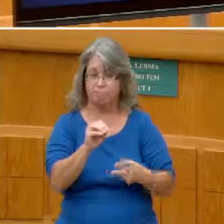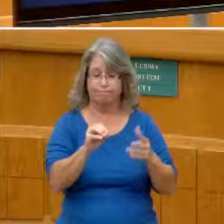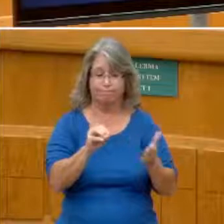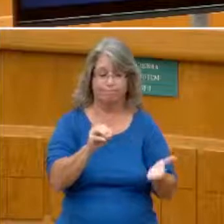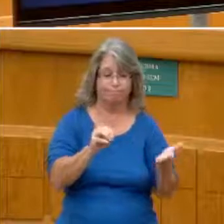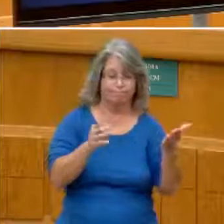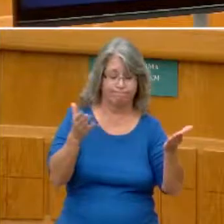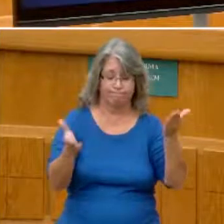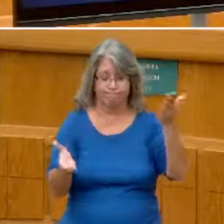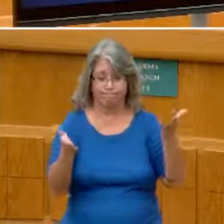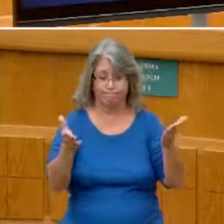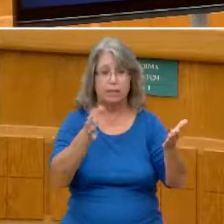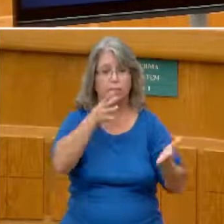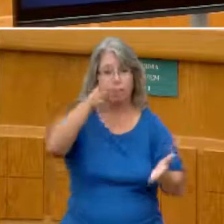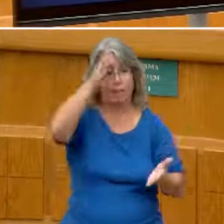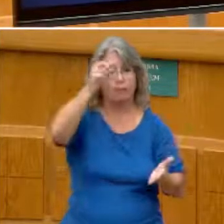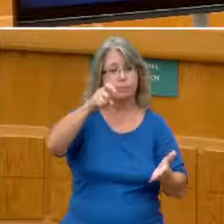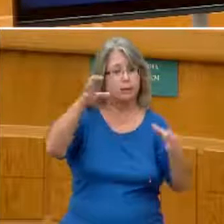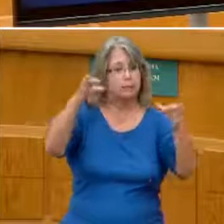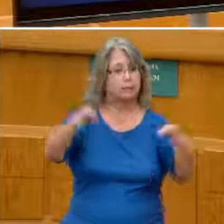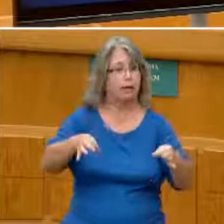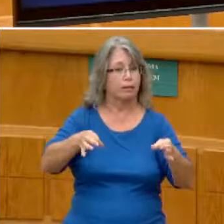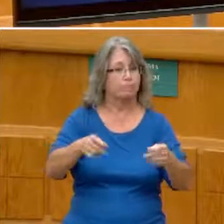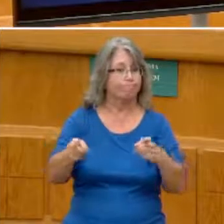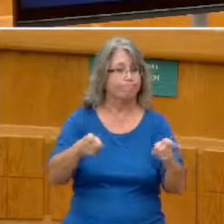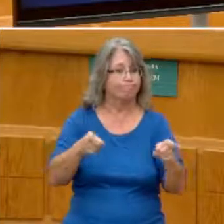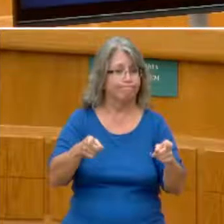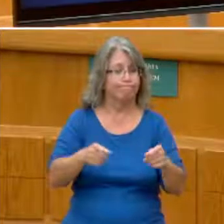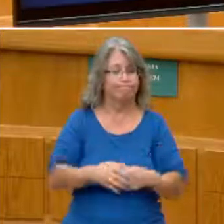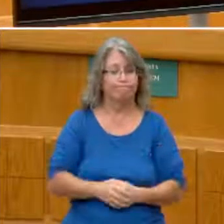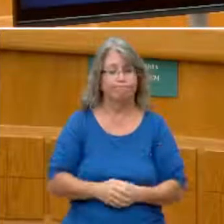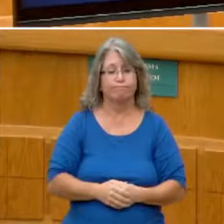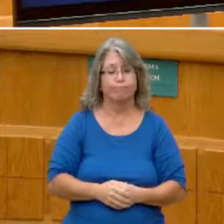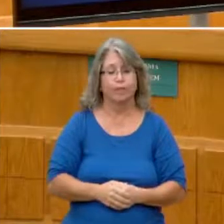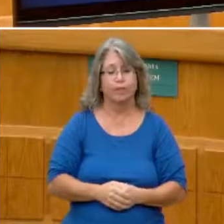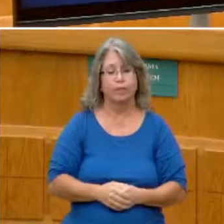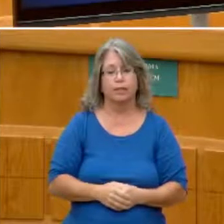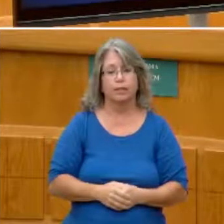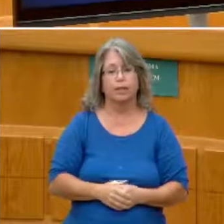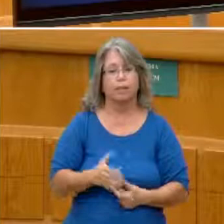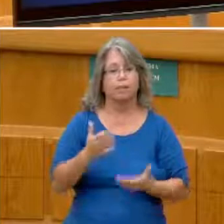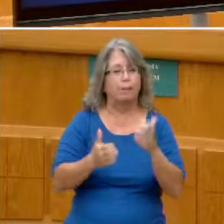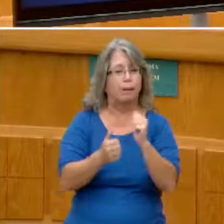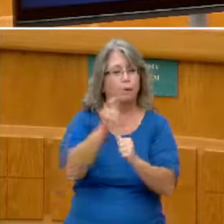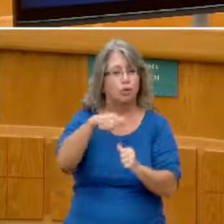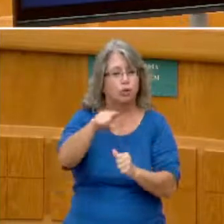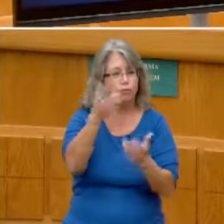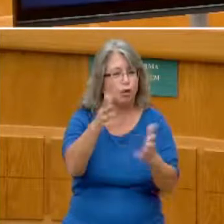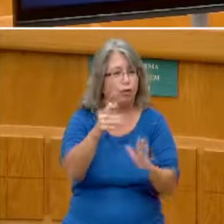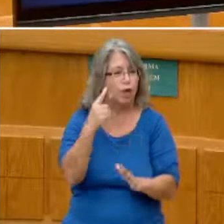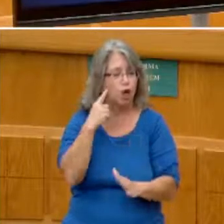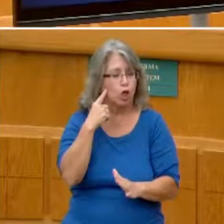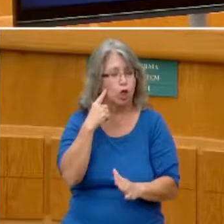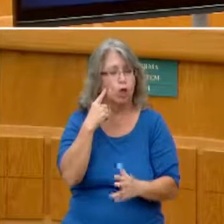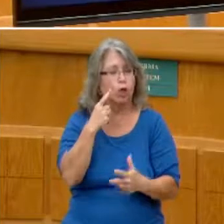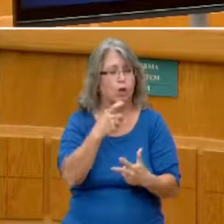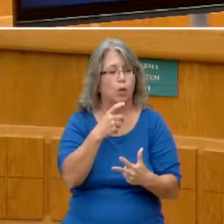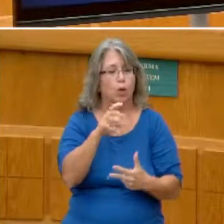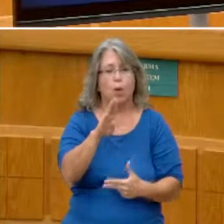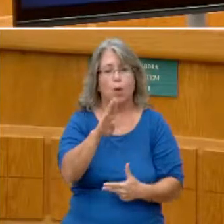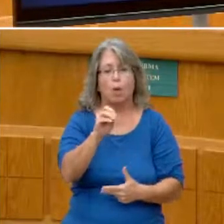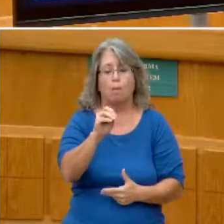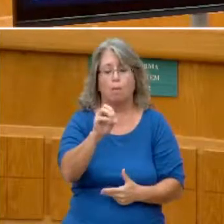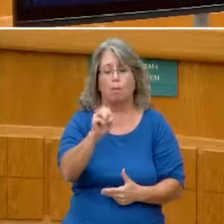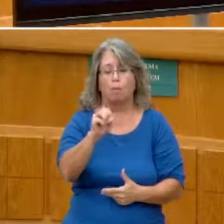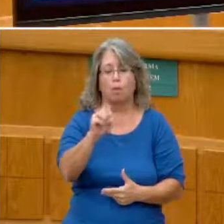By now, I think most, if not everyone, has heard boosters are available for all 3 COVID-19